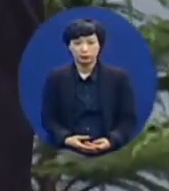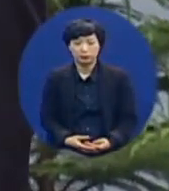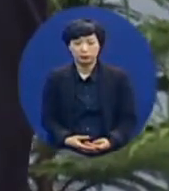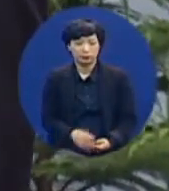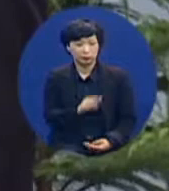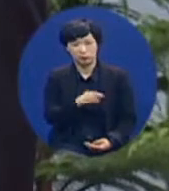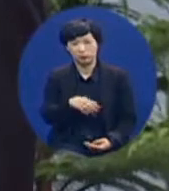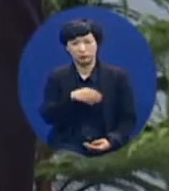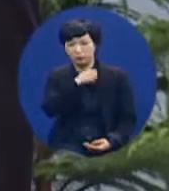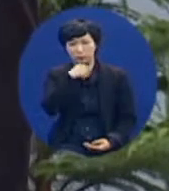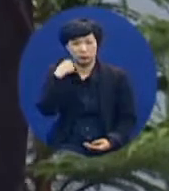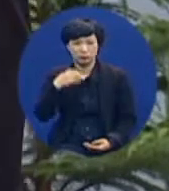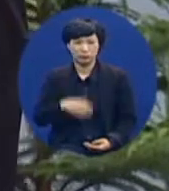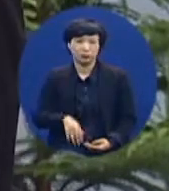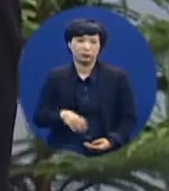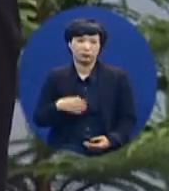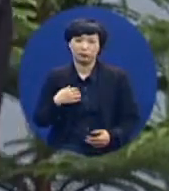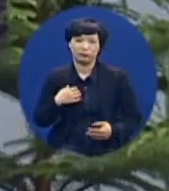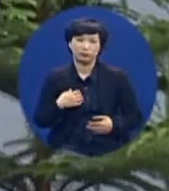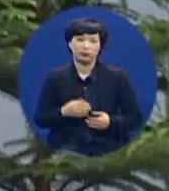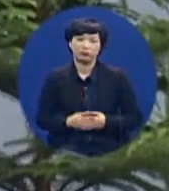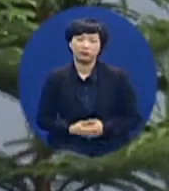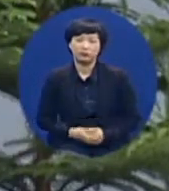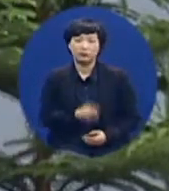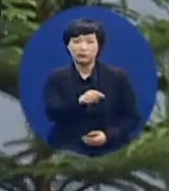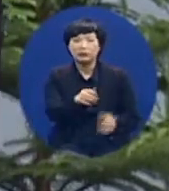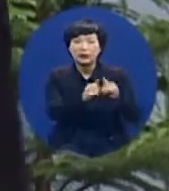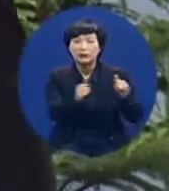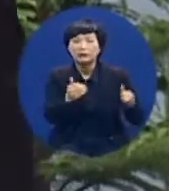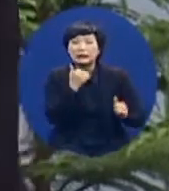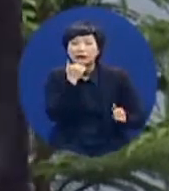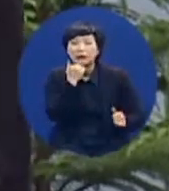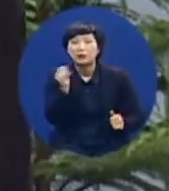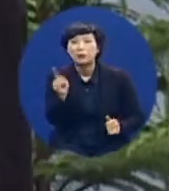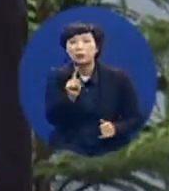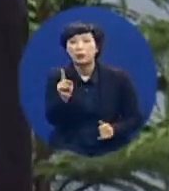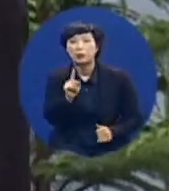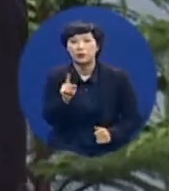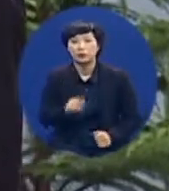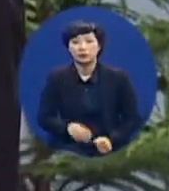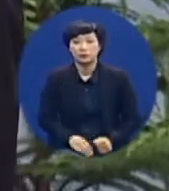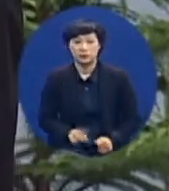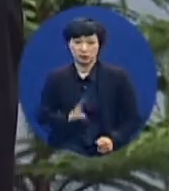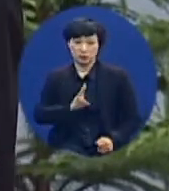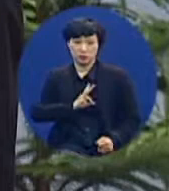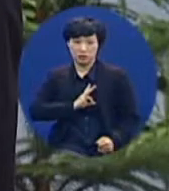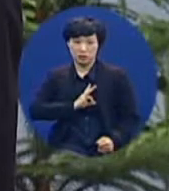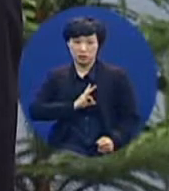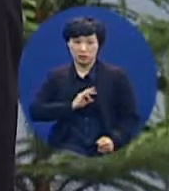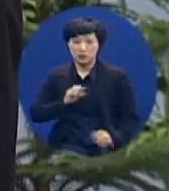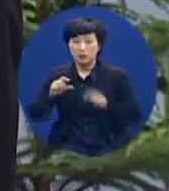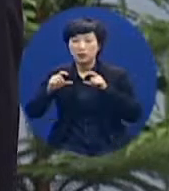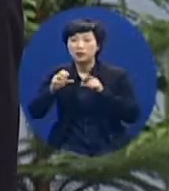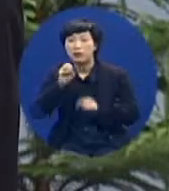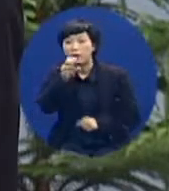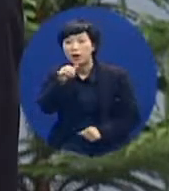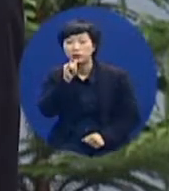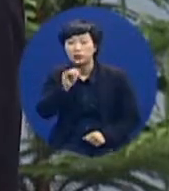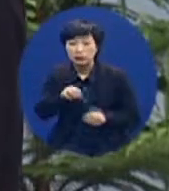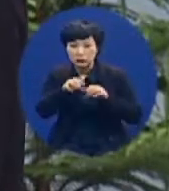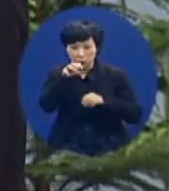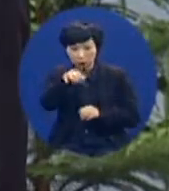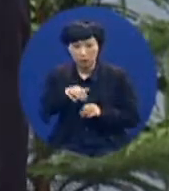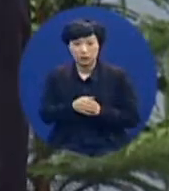They were in despair. What did they wait for? They believed that the Messiah, whom